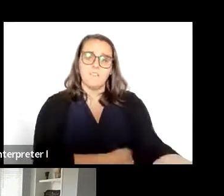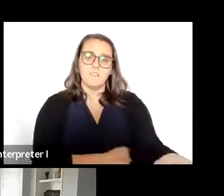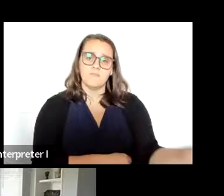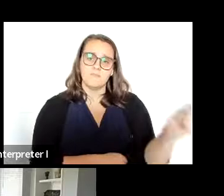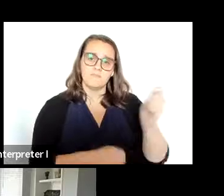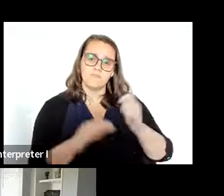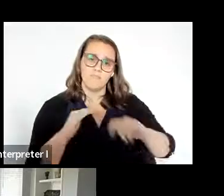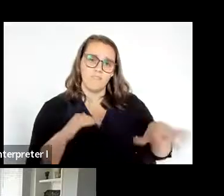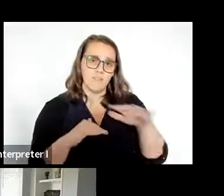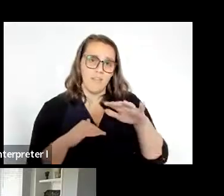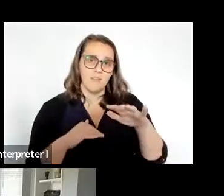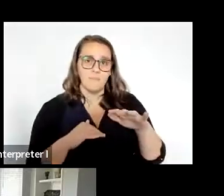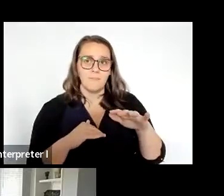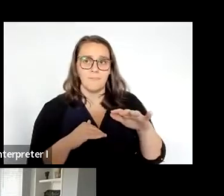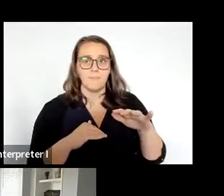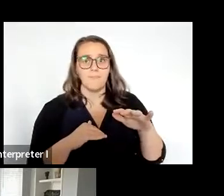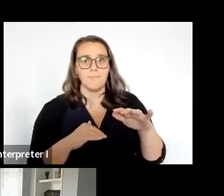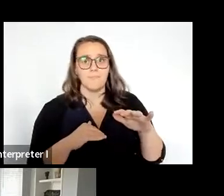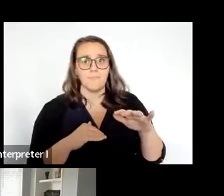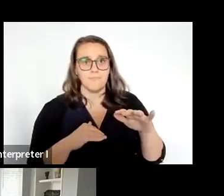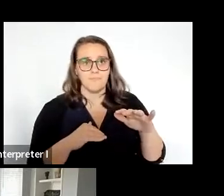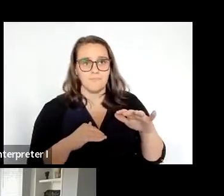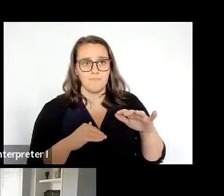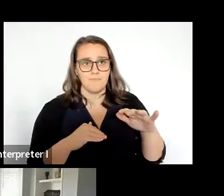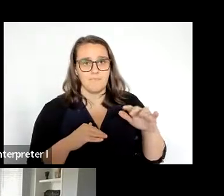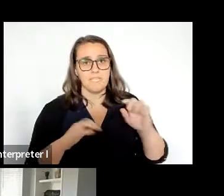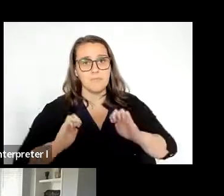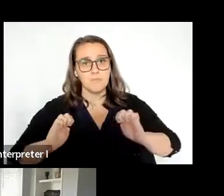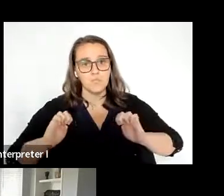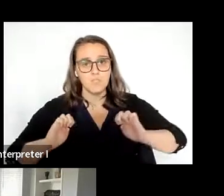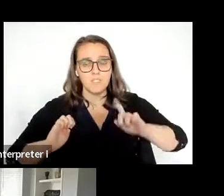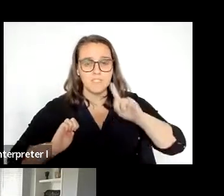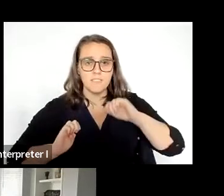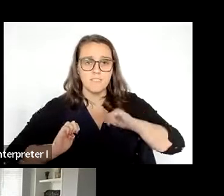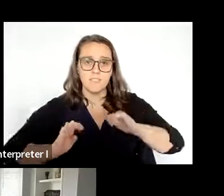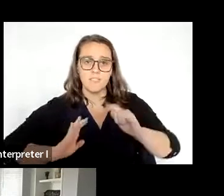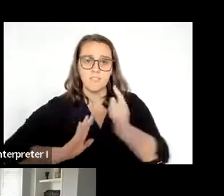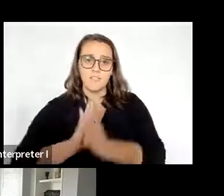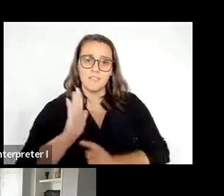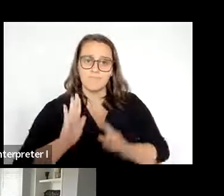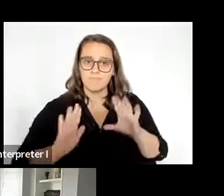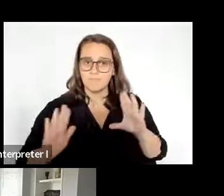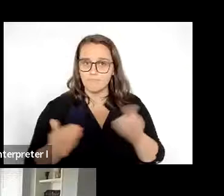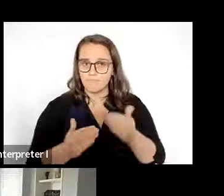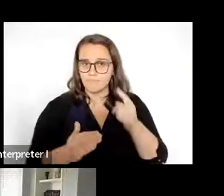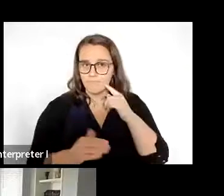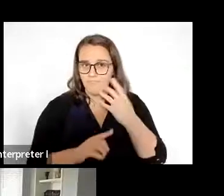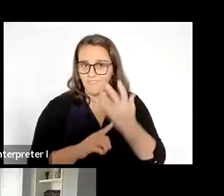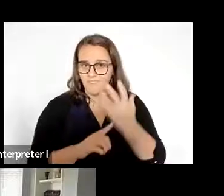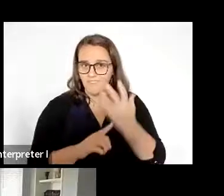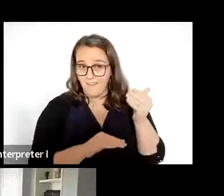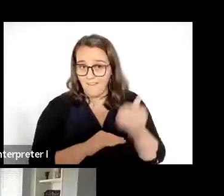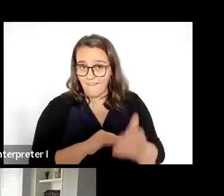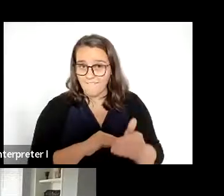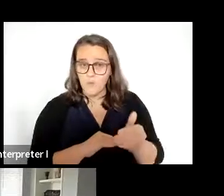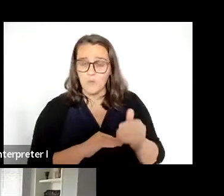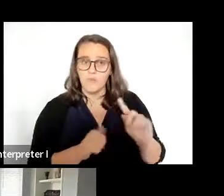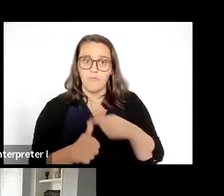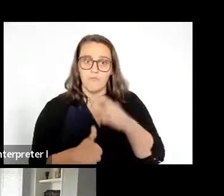landscape. Though the emergency legislation is being introduced 5 months after the first buses arrived in